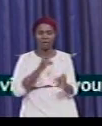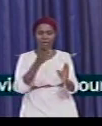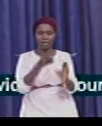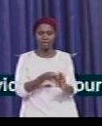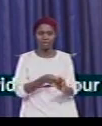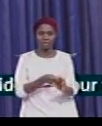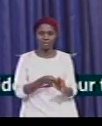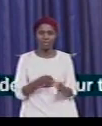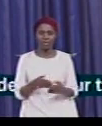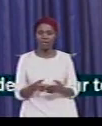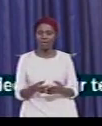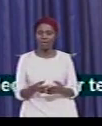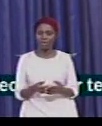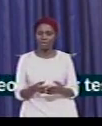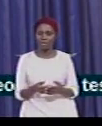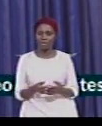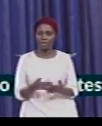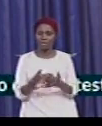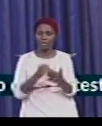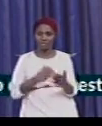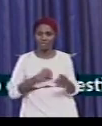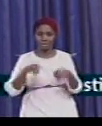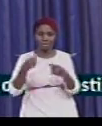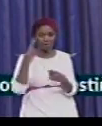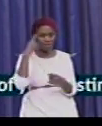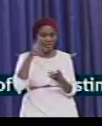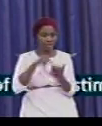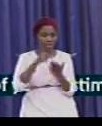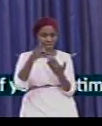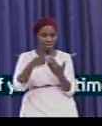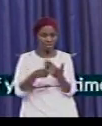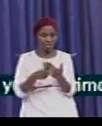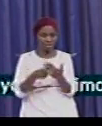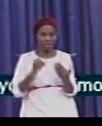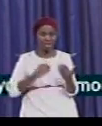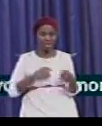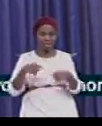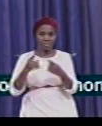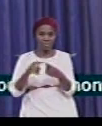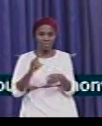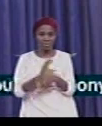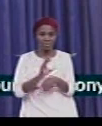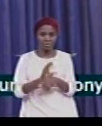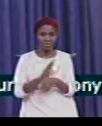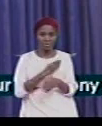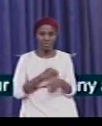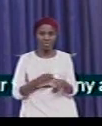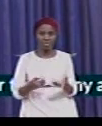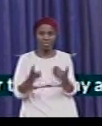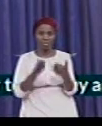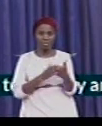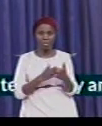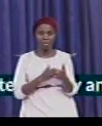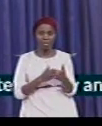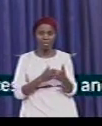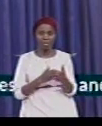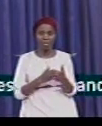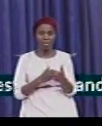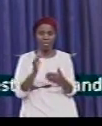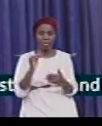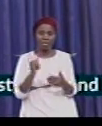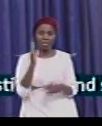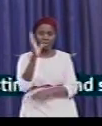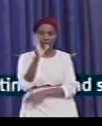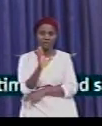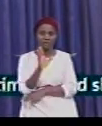even go for the crusade, I went to church. And then from the afternoon, I didn't